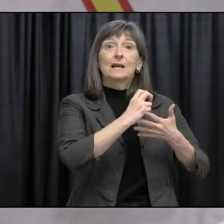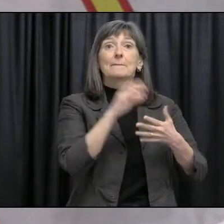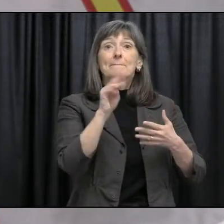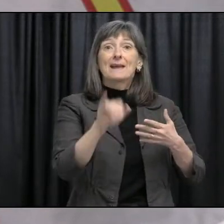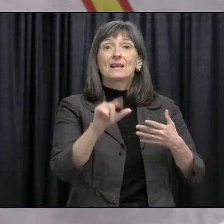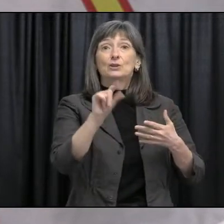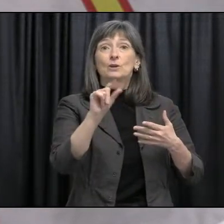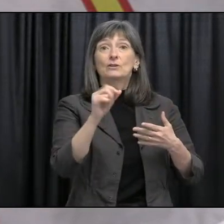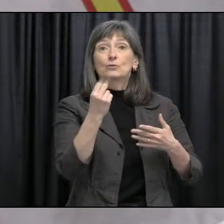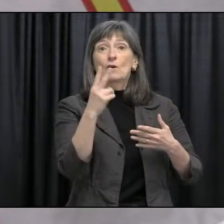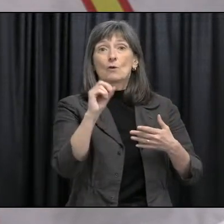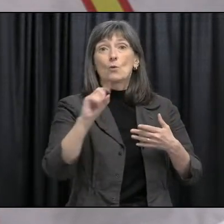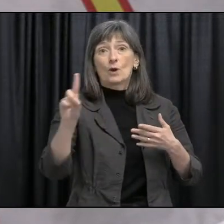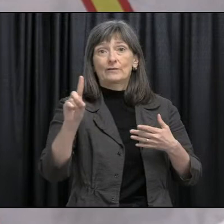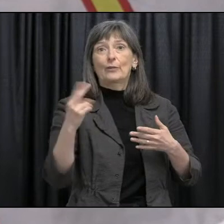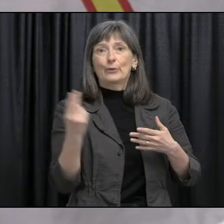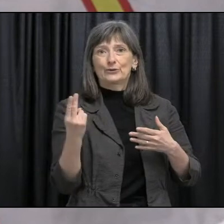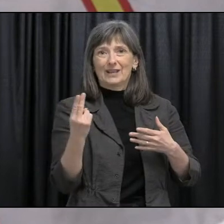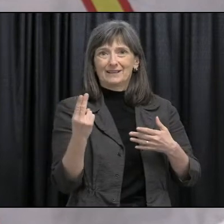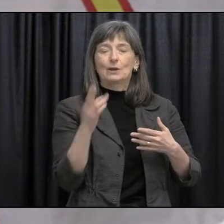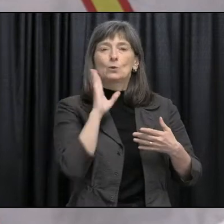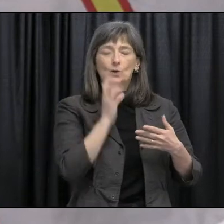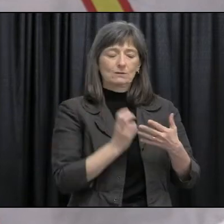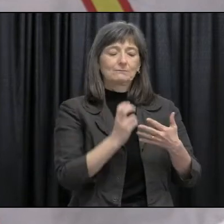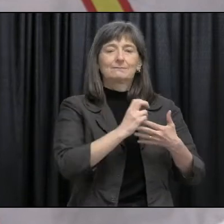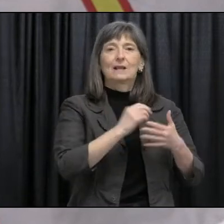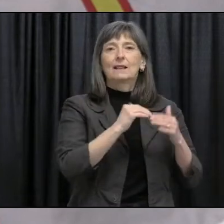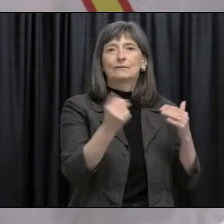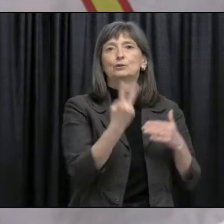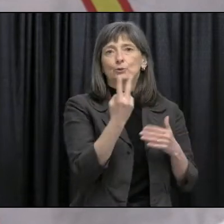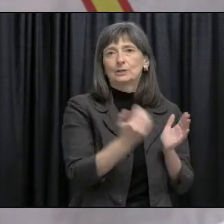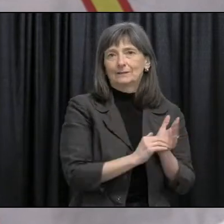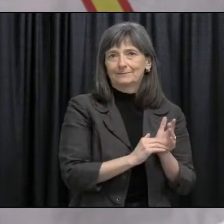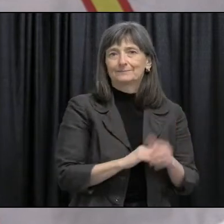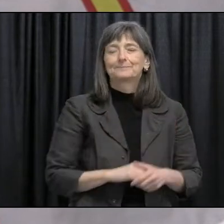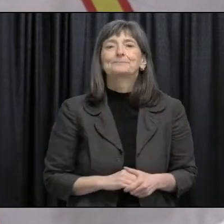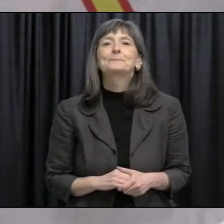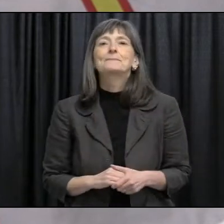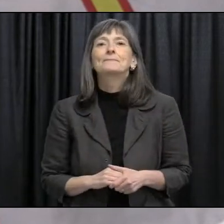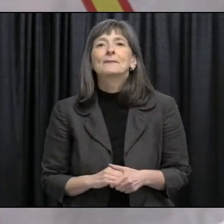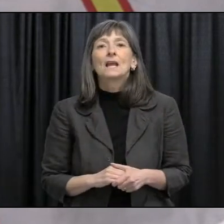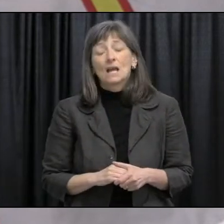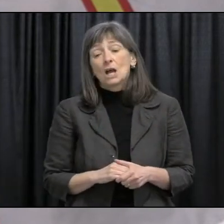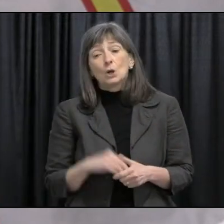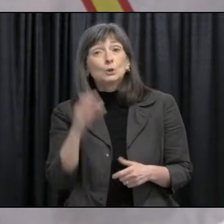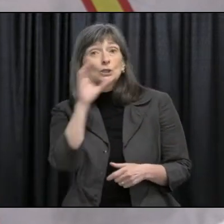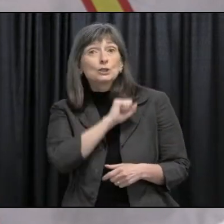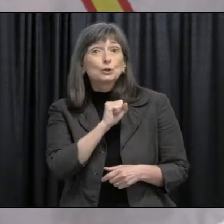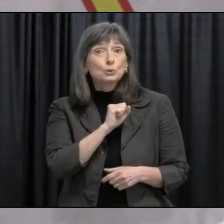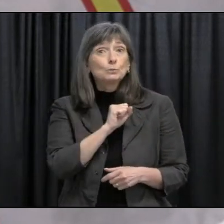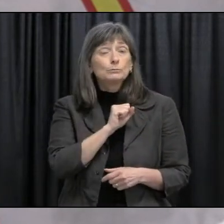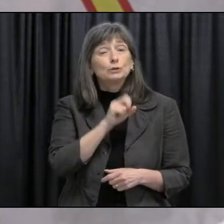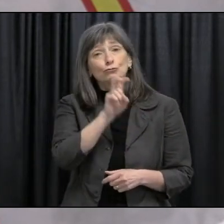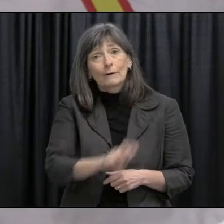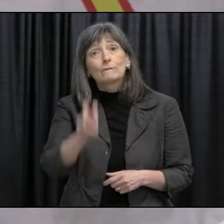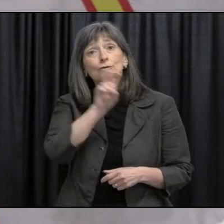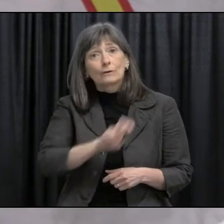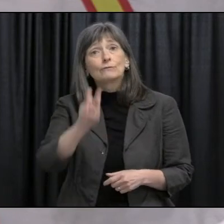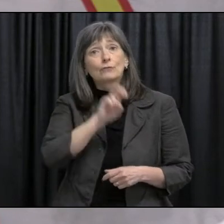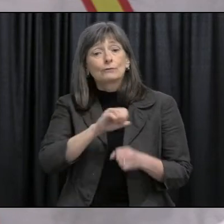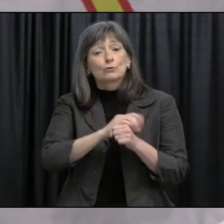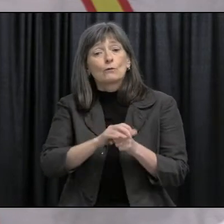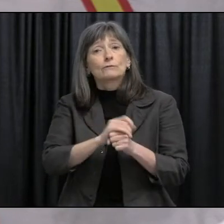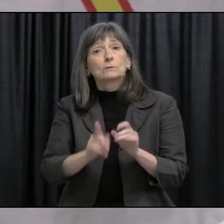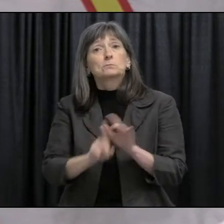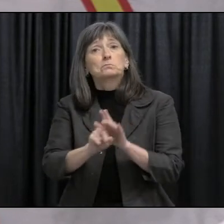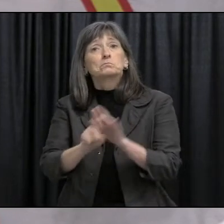a.m. We expect that the trend of importation will continue in the weeks ahead,